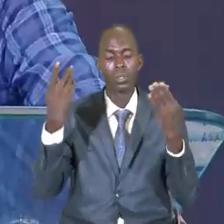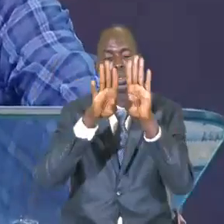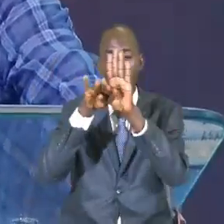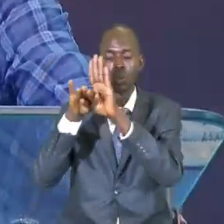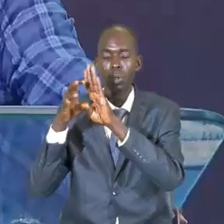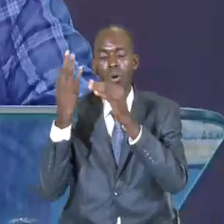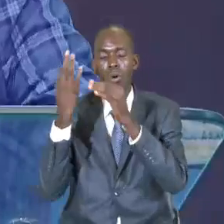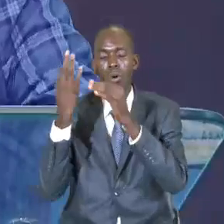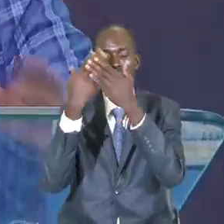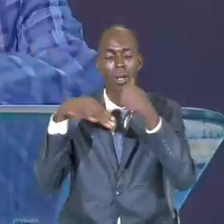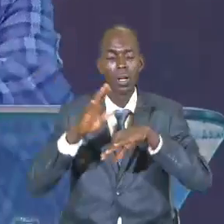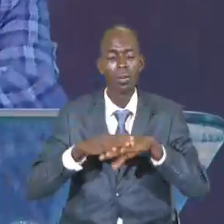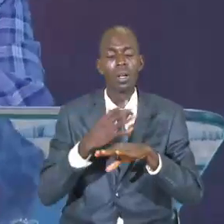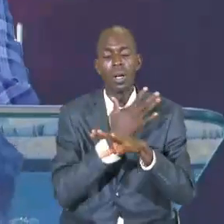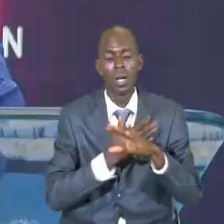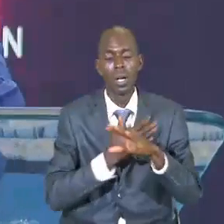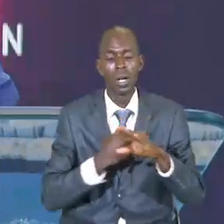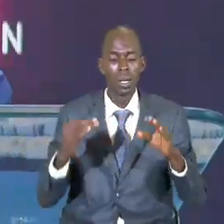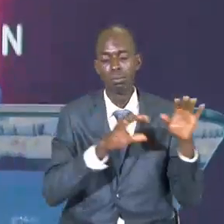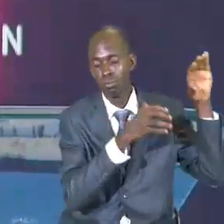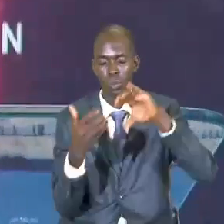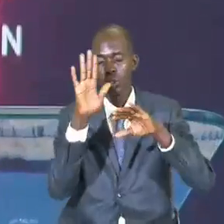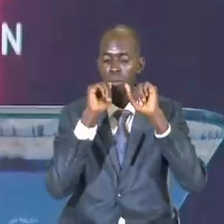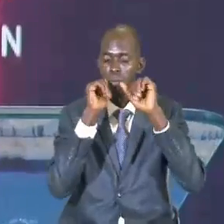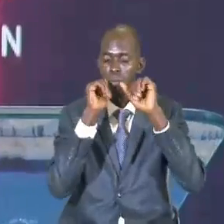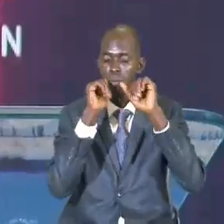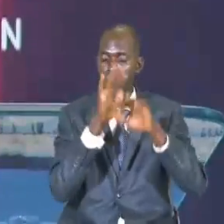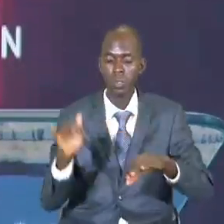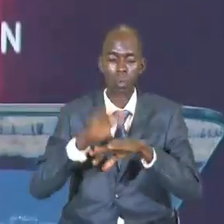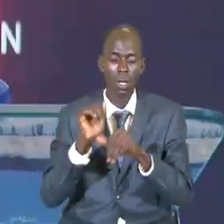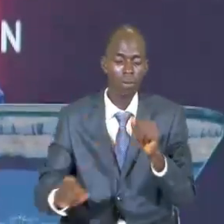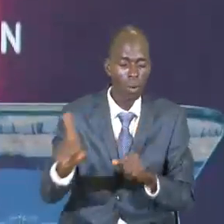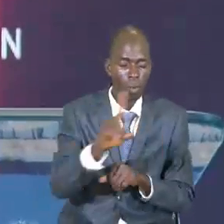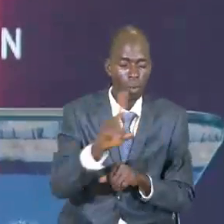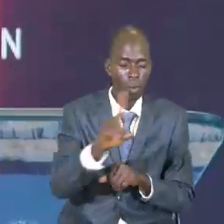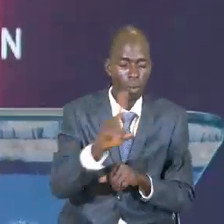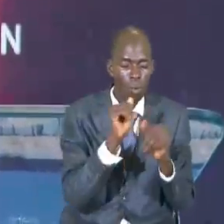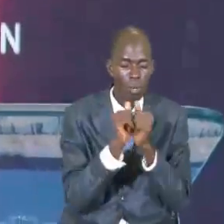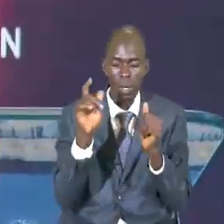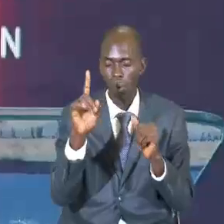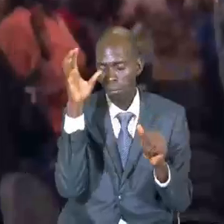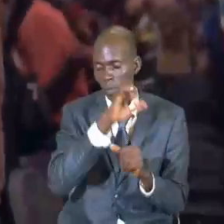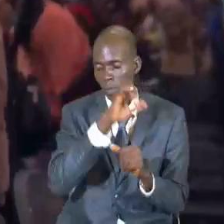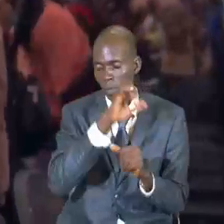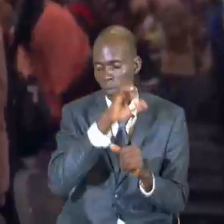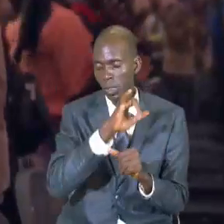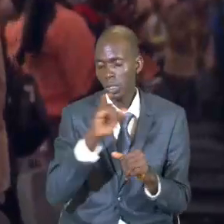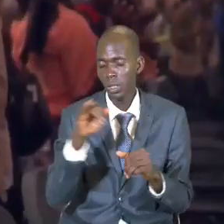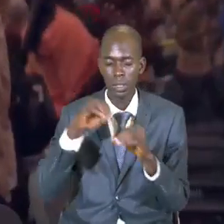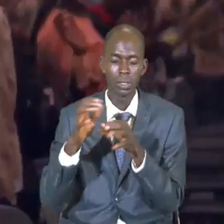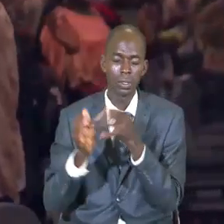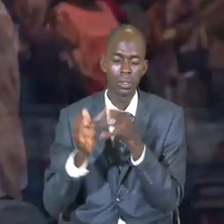your blessings upon everyone without exception in Jesus' name.